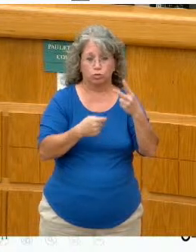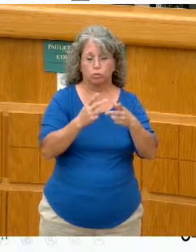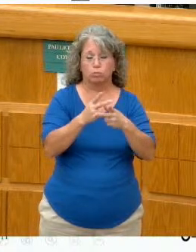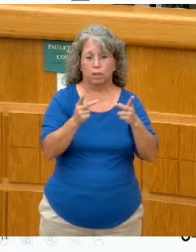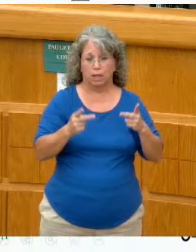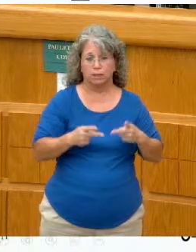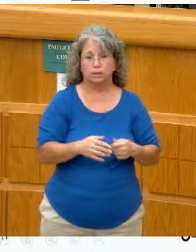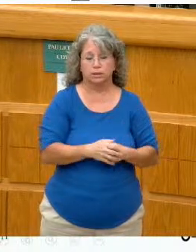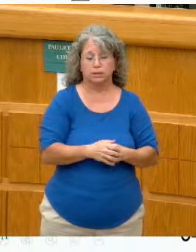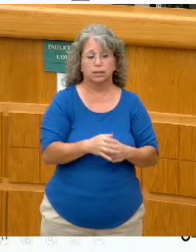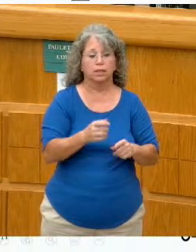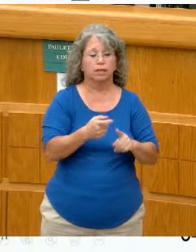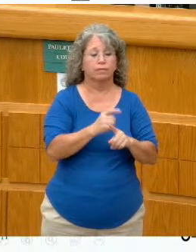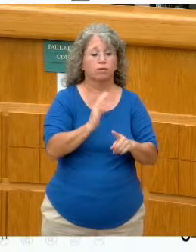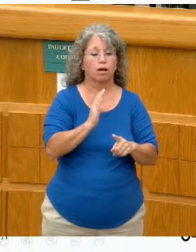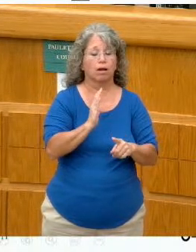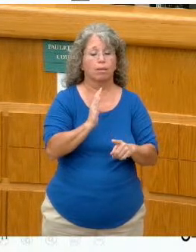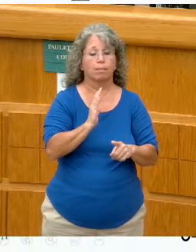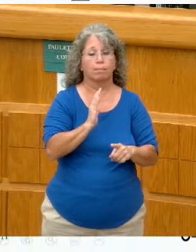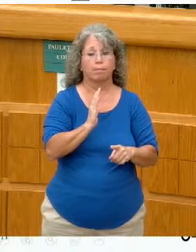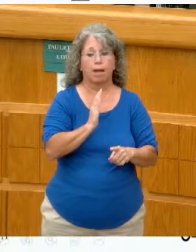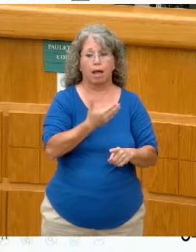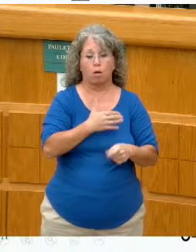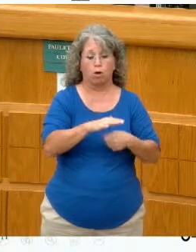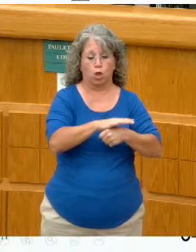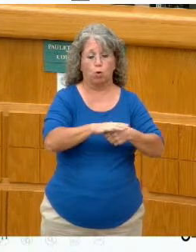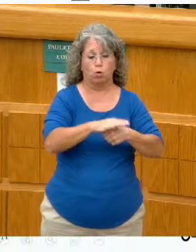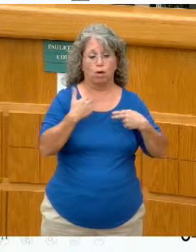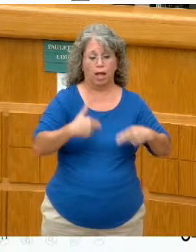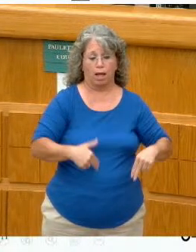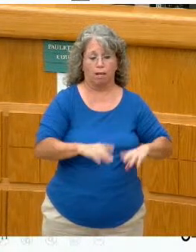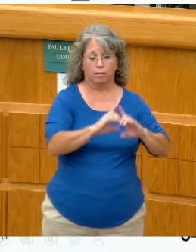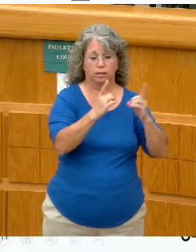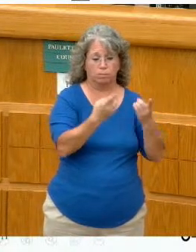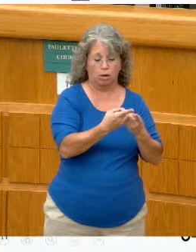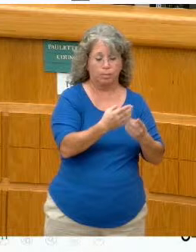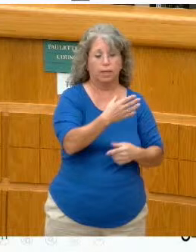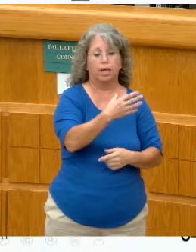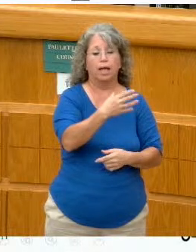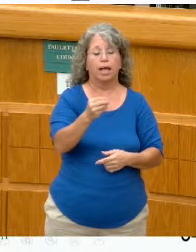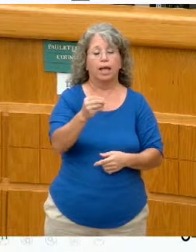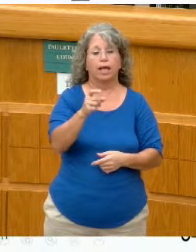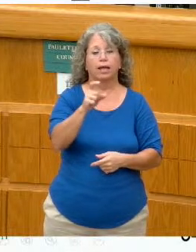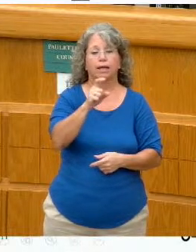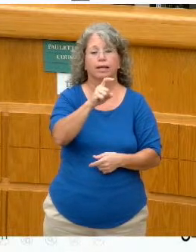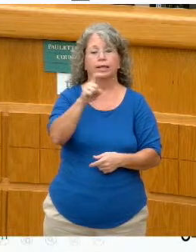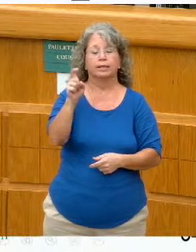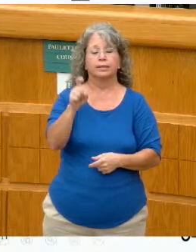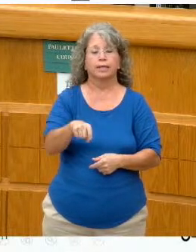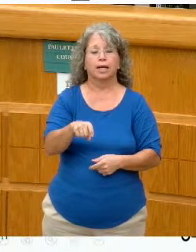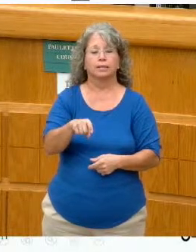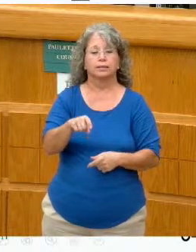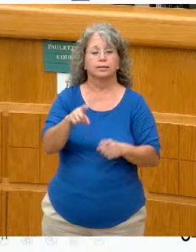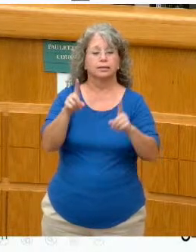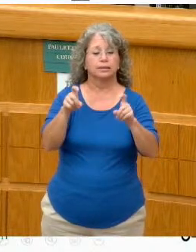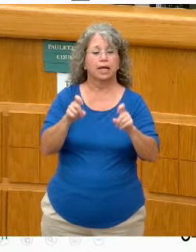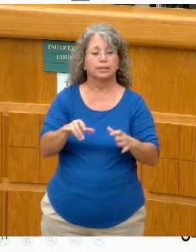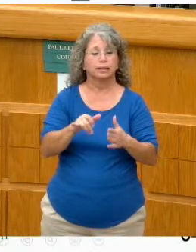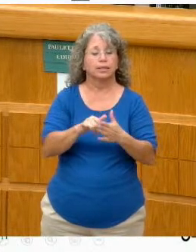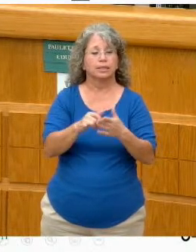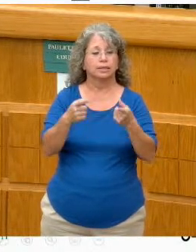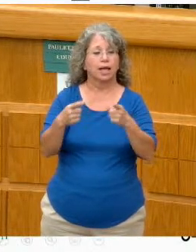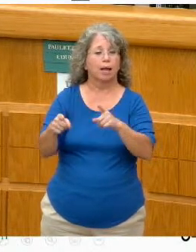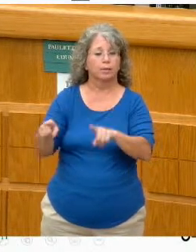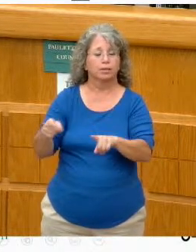or Corpus Christi Public Health Department and the Texas mobile testing that's occurring where we know the number of